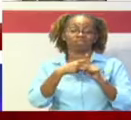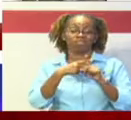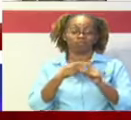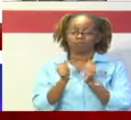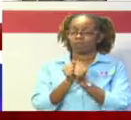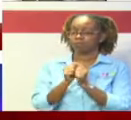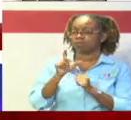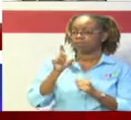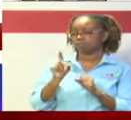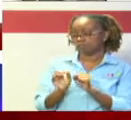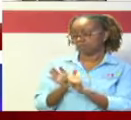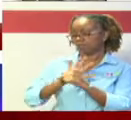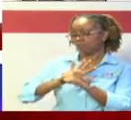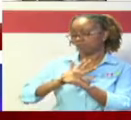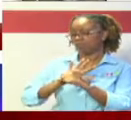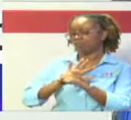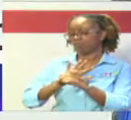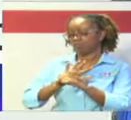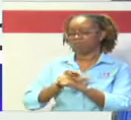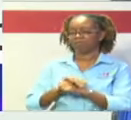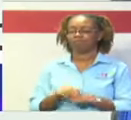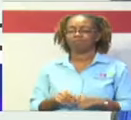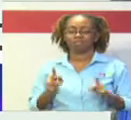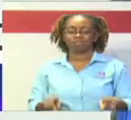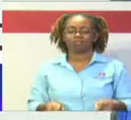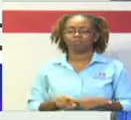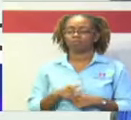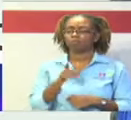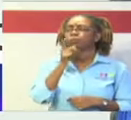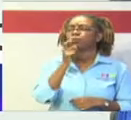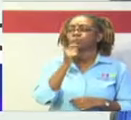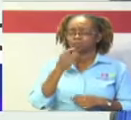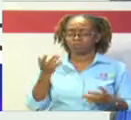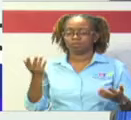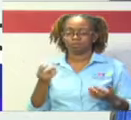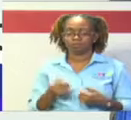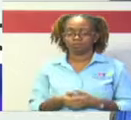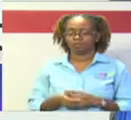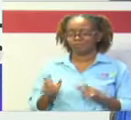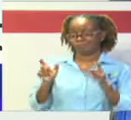Delta variant were persons who were being quarantined